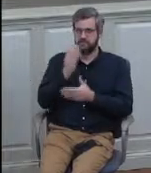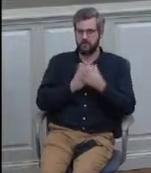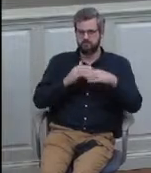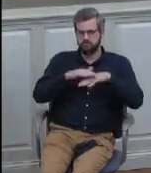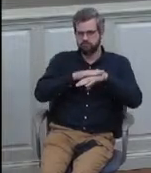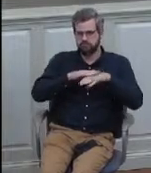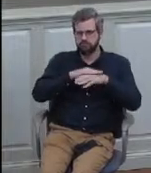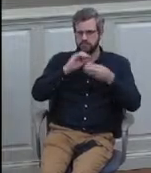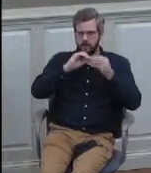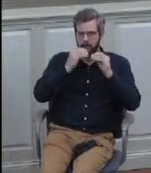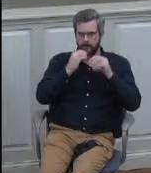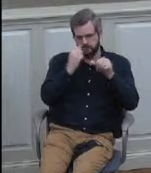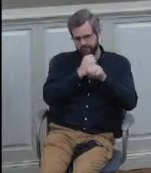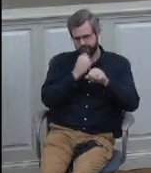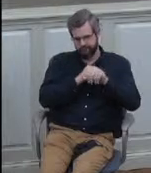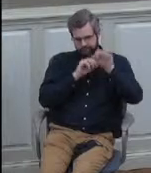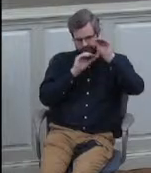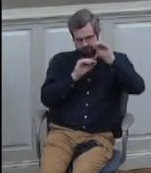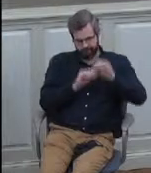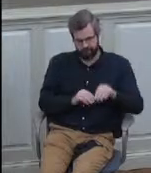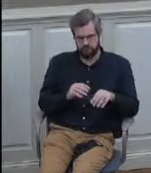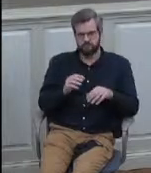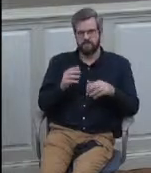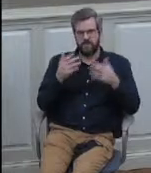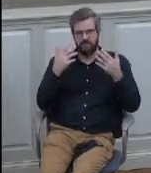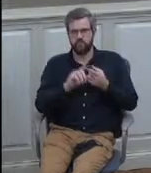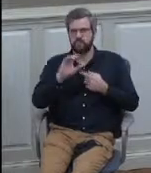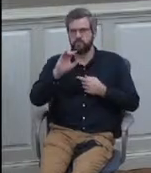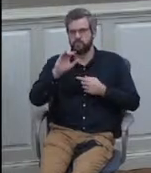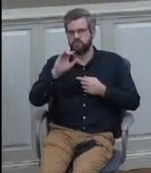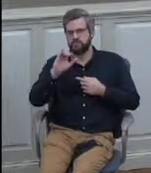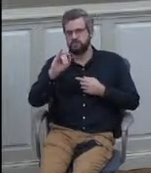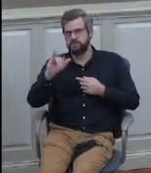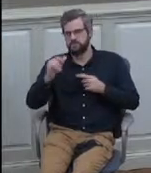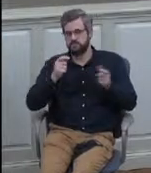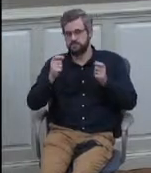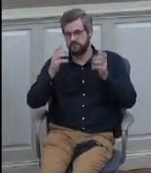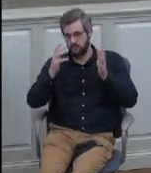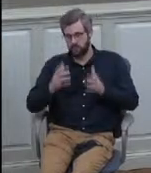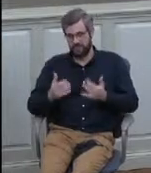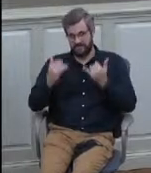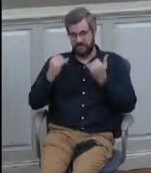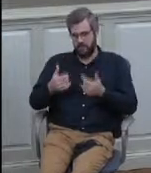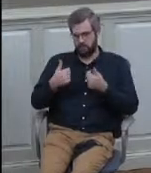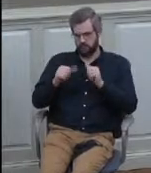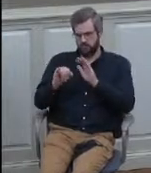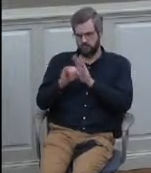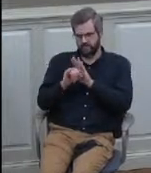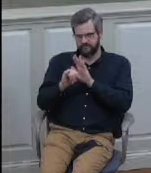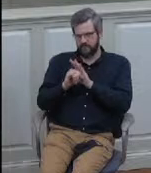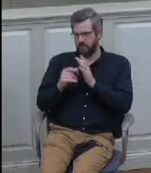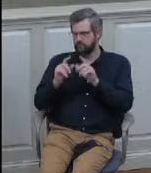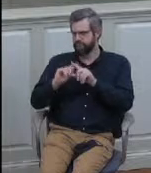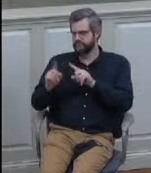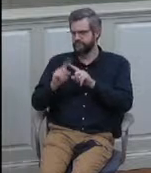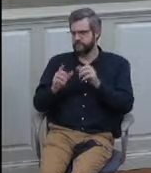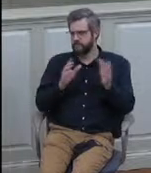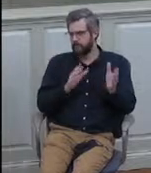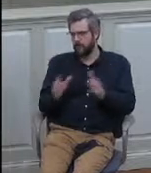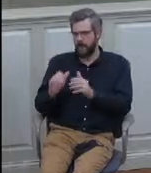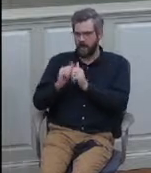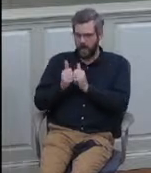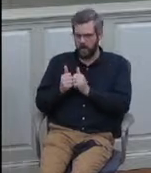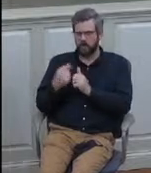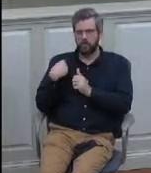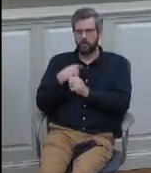putting together. I've shared those with the city manager, and we're in the process of trying to identify some different plans on how to get us